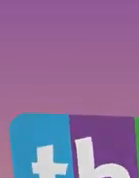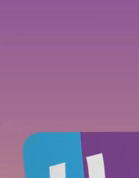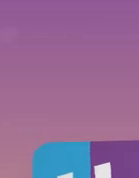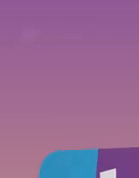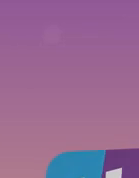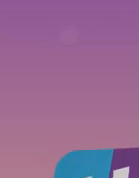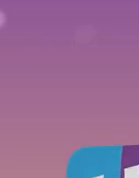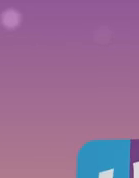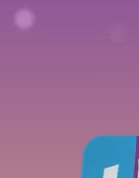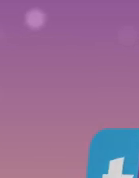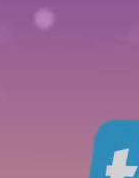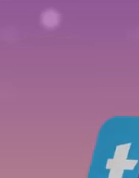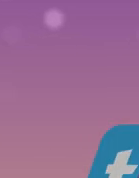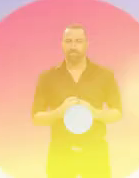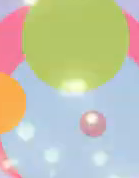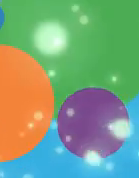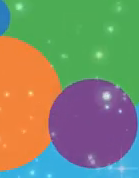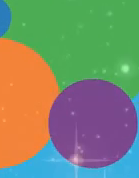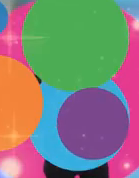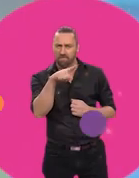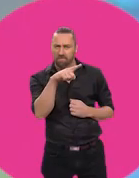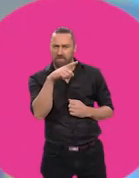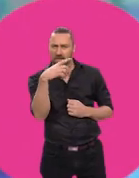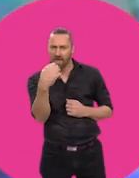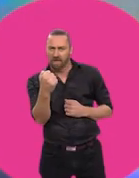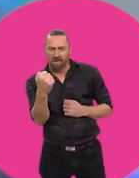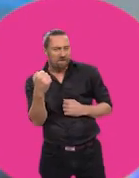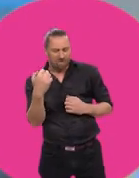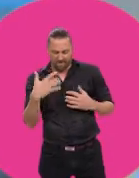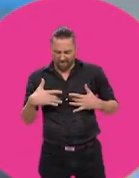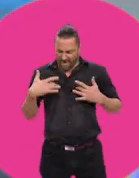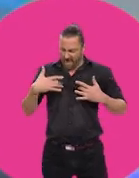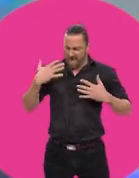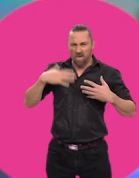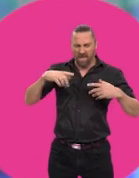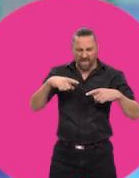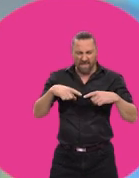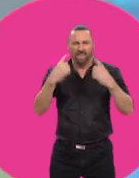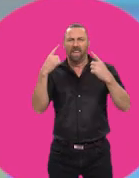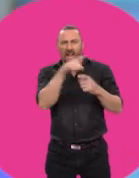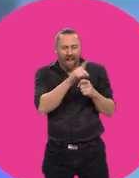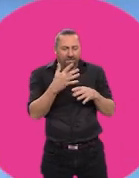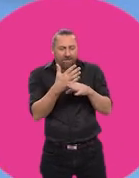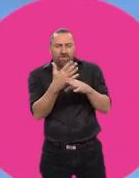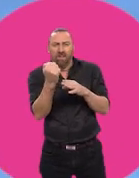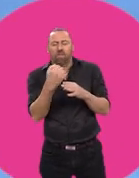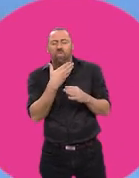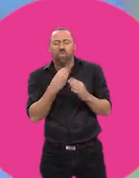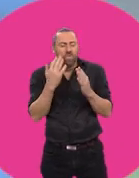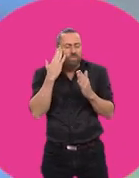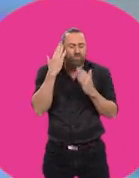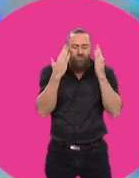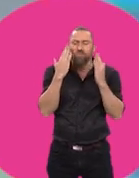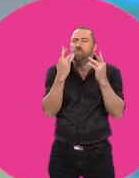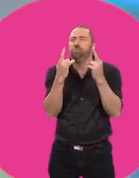Thinking at home. Have you ever wanted to be different like Fish with a Wish? I